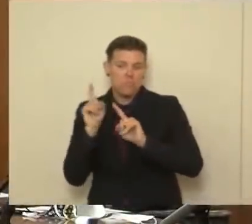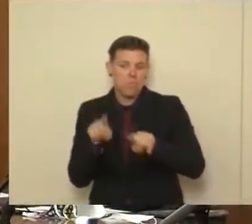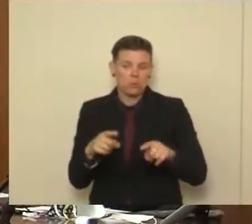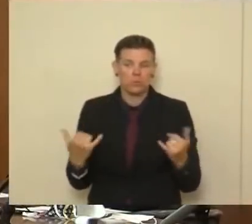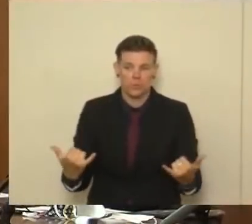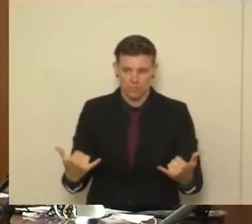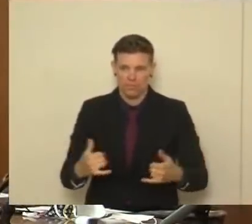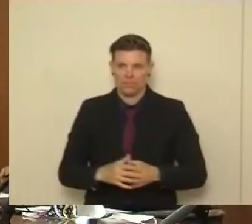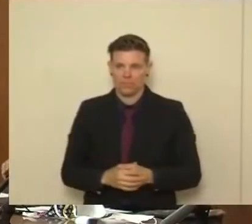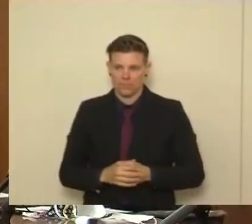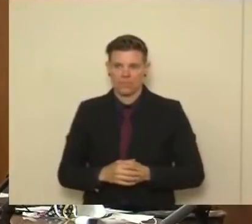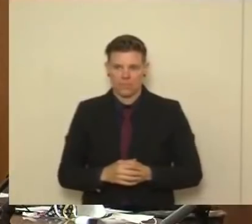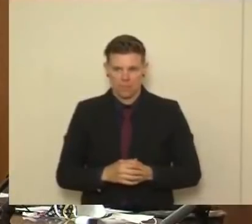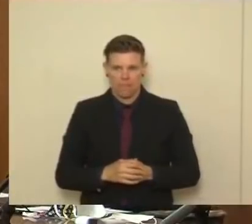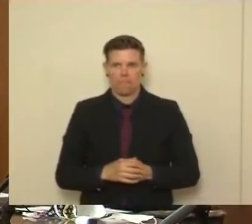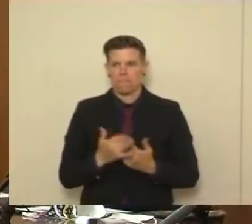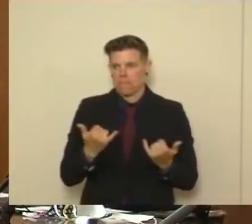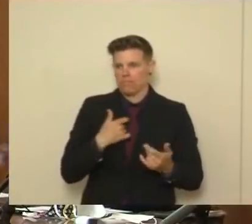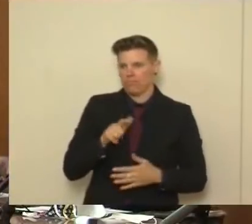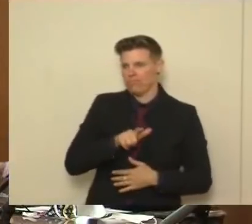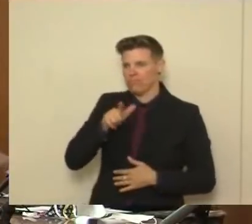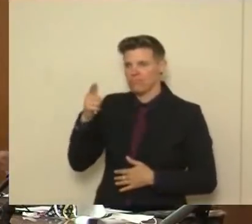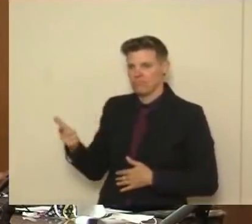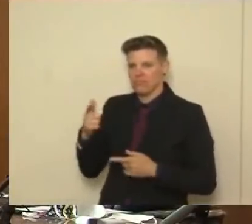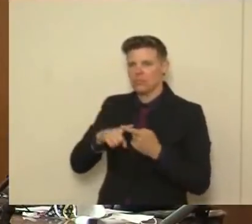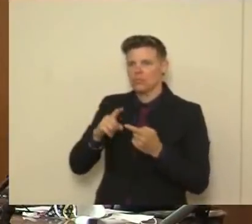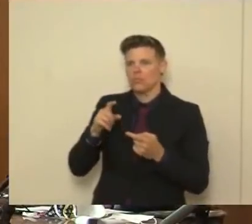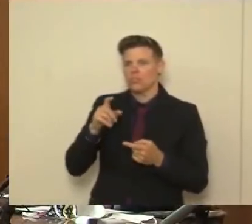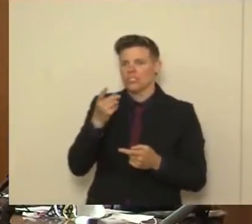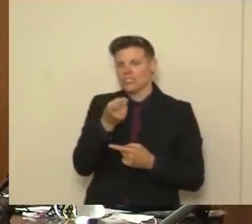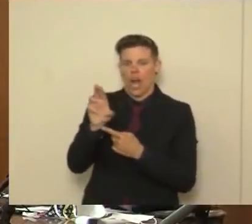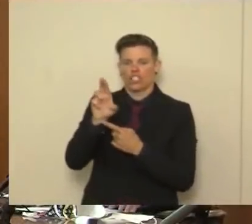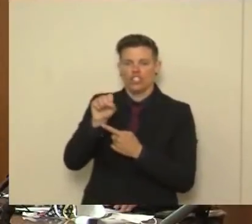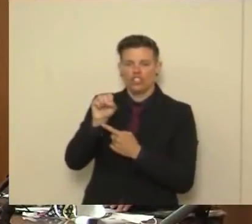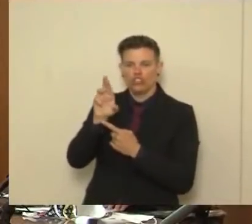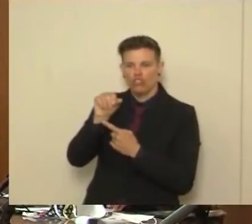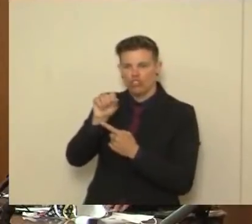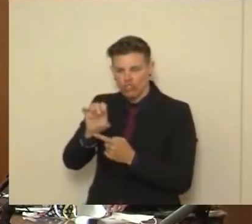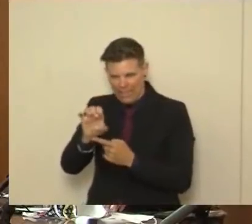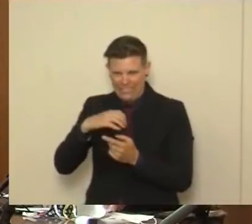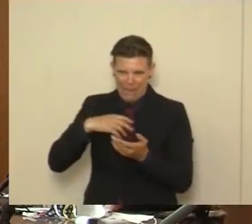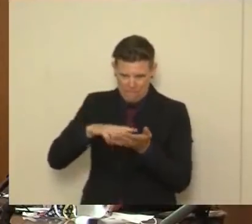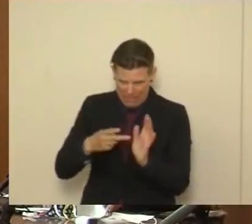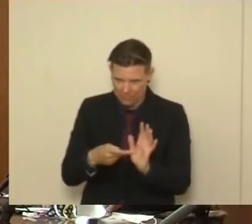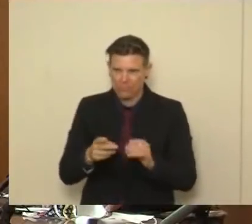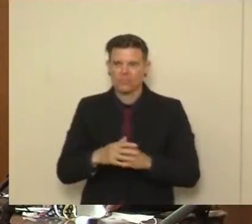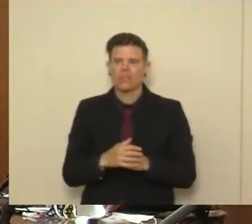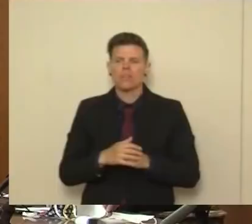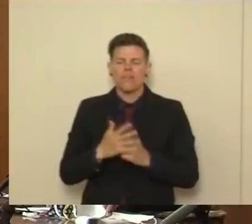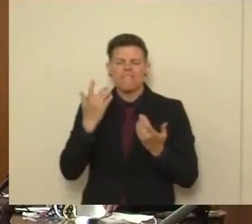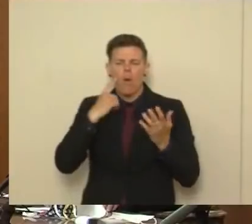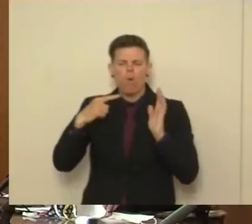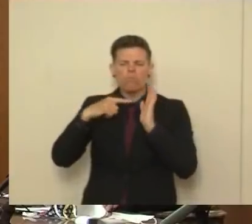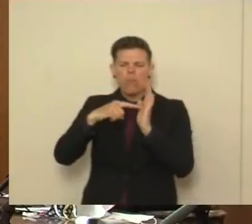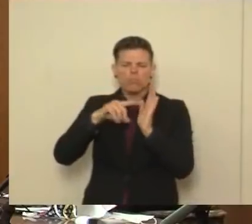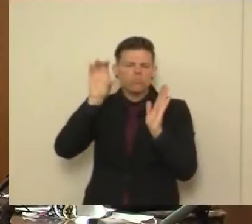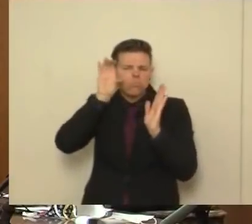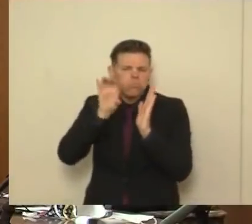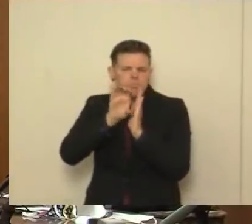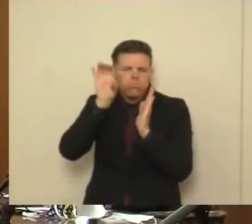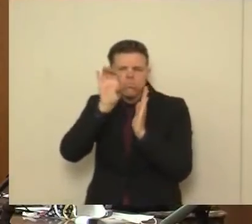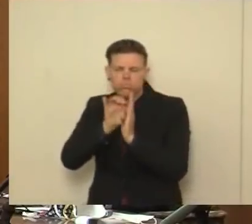we'll go to Secretary Scrace, Dr. Scrace, for a modeling update. Thank you, Governor. Back